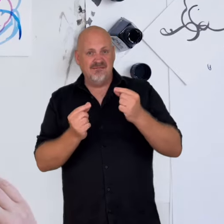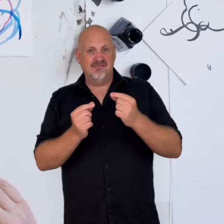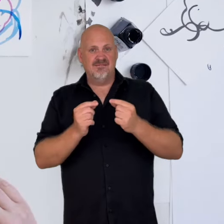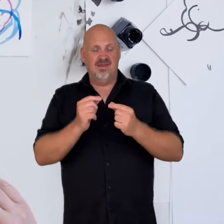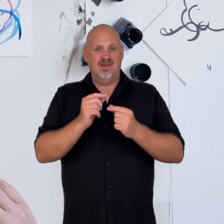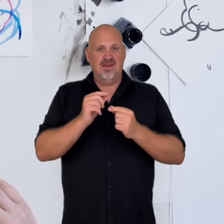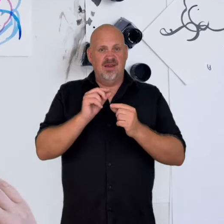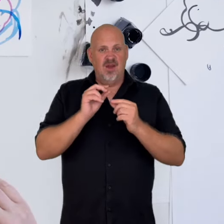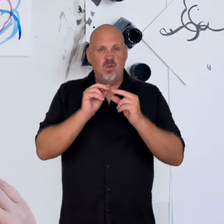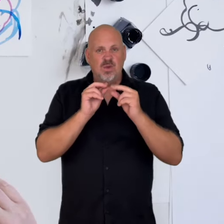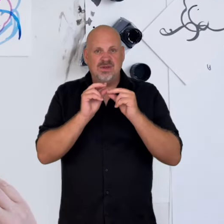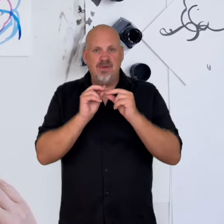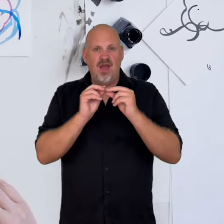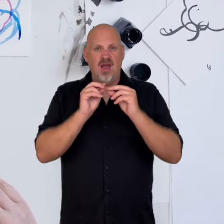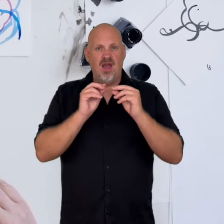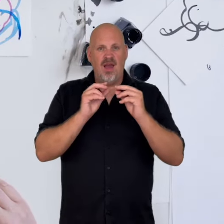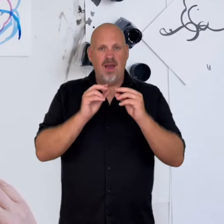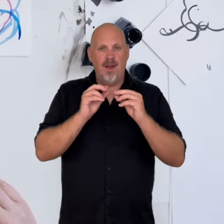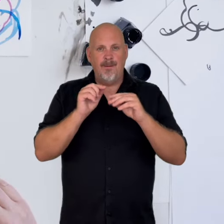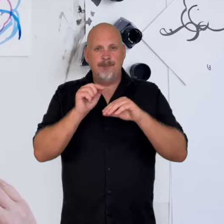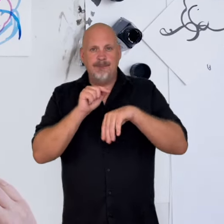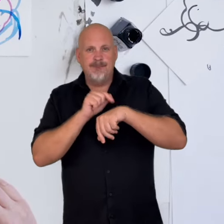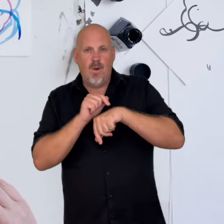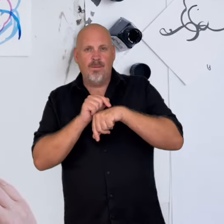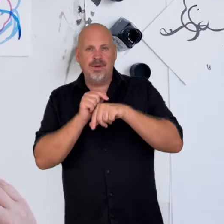tie these pieces together.